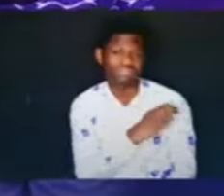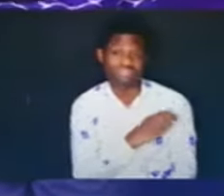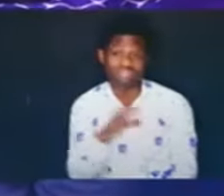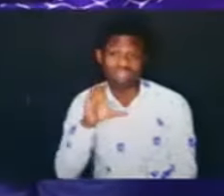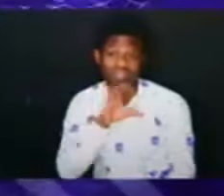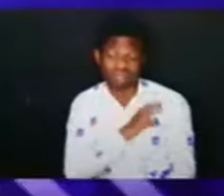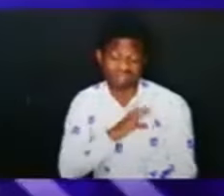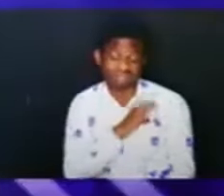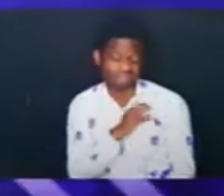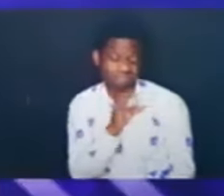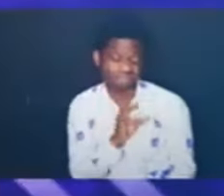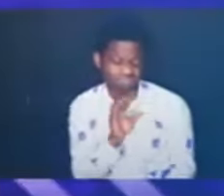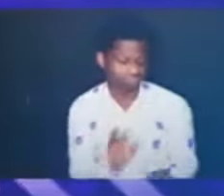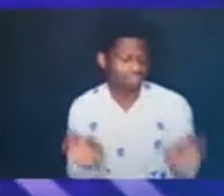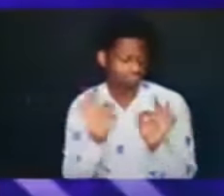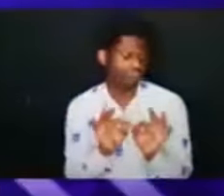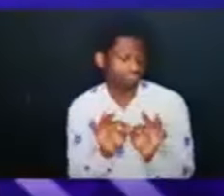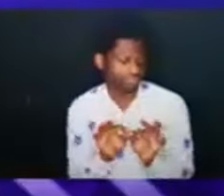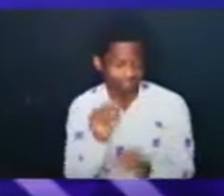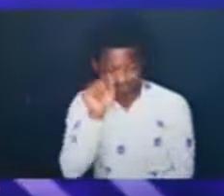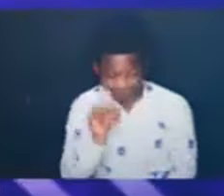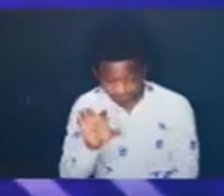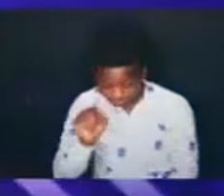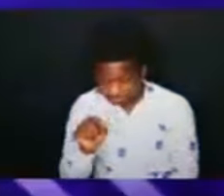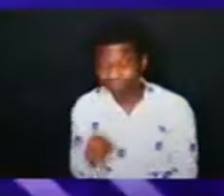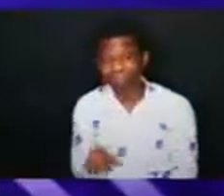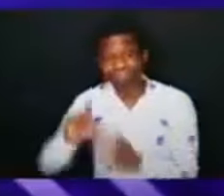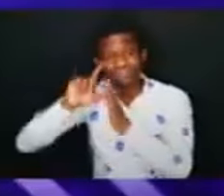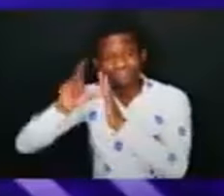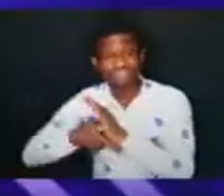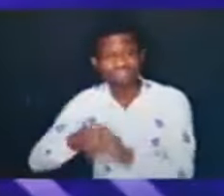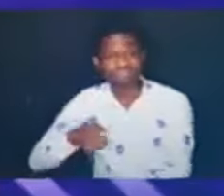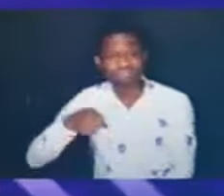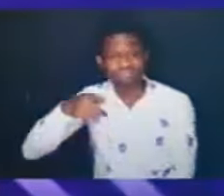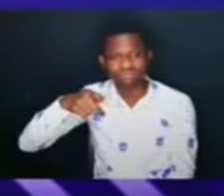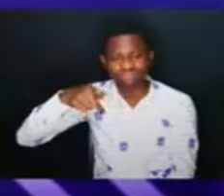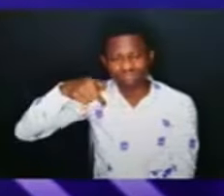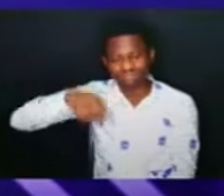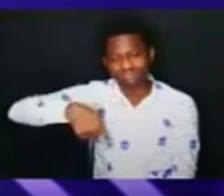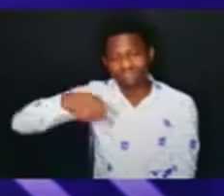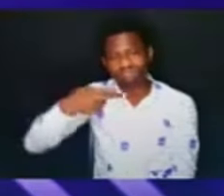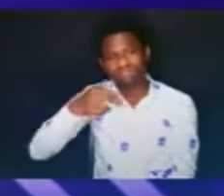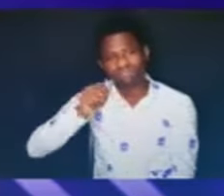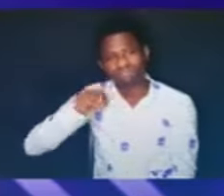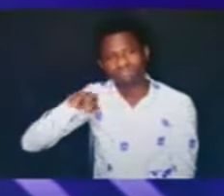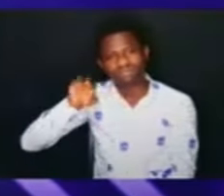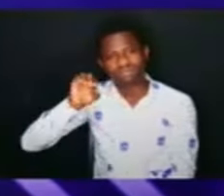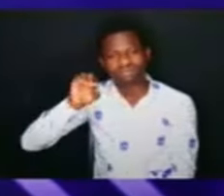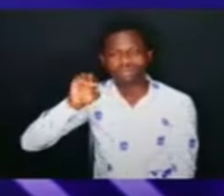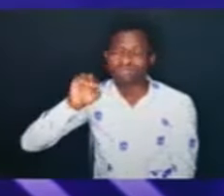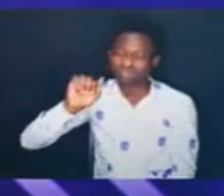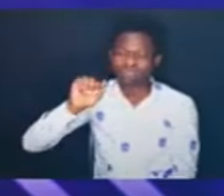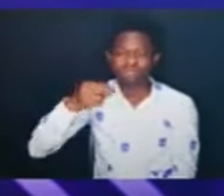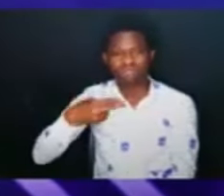Now, verse 20. Look at this one. Then Pharaoh sent for him and set him